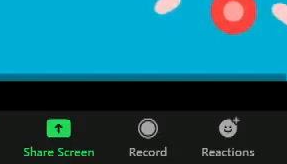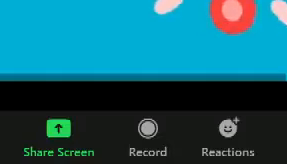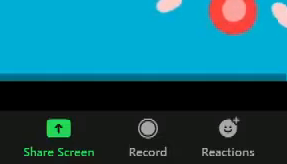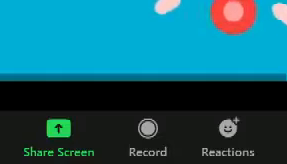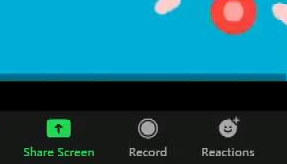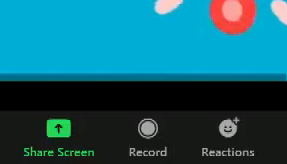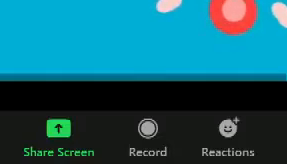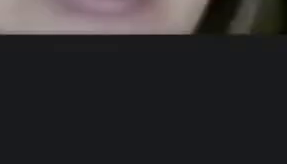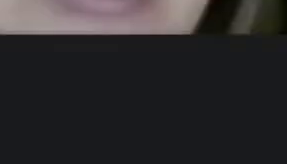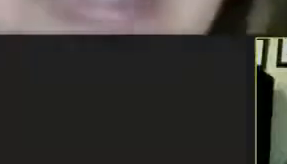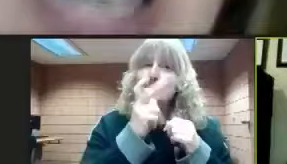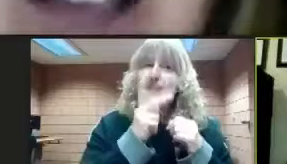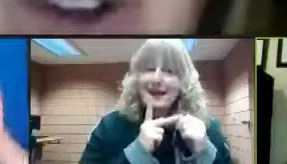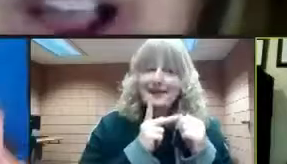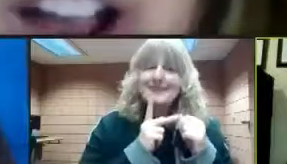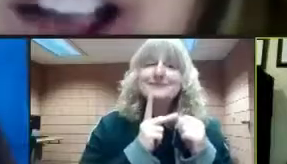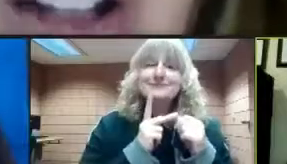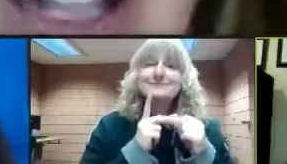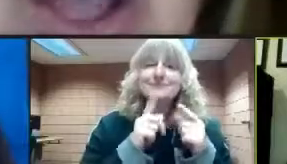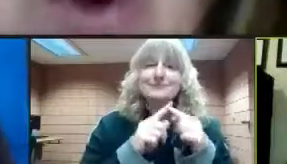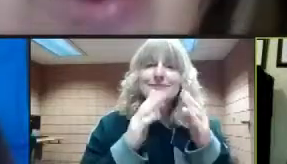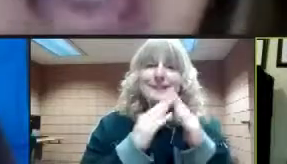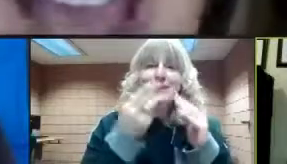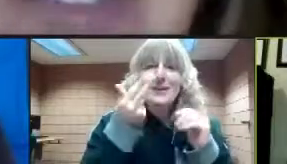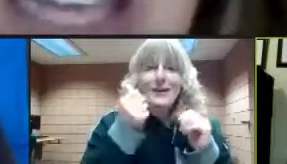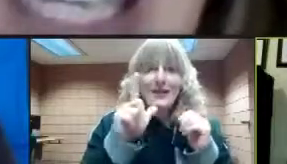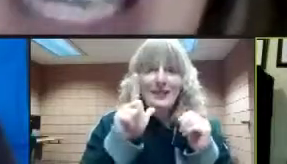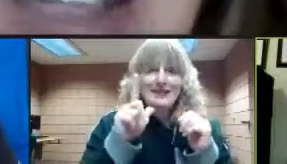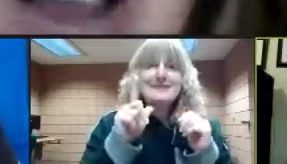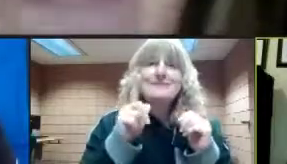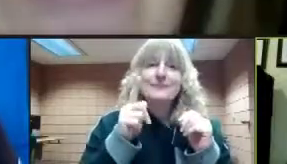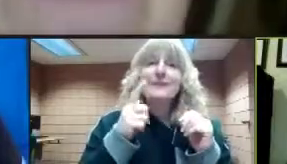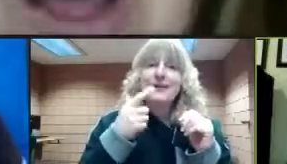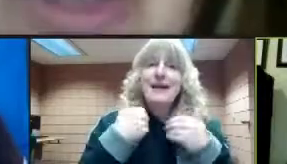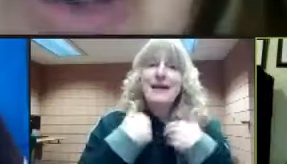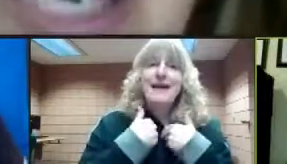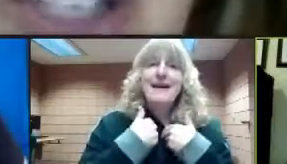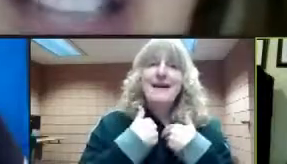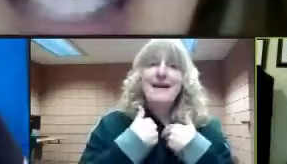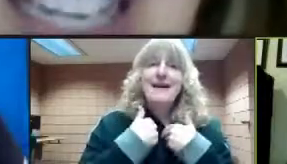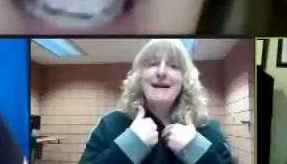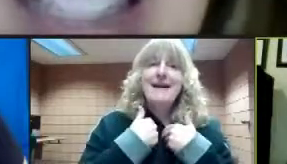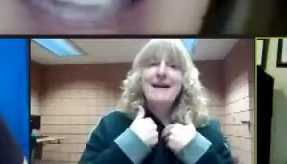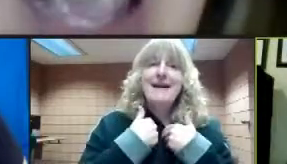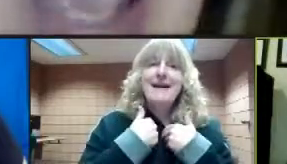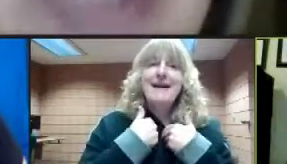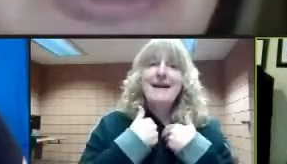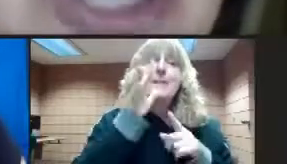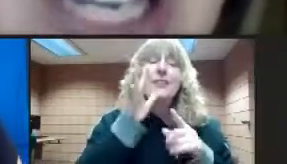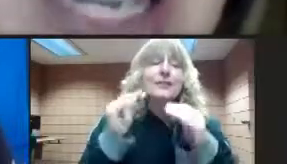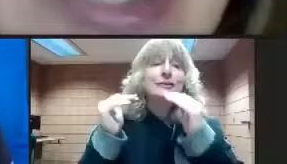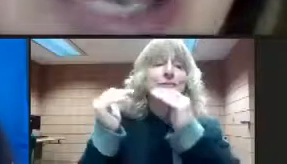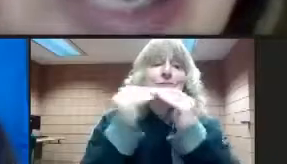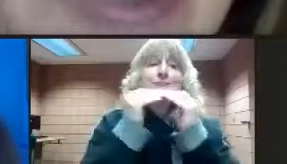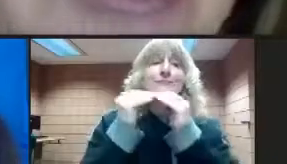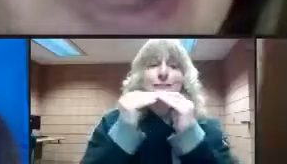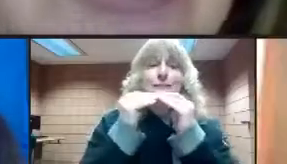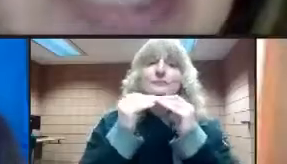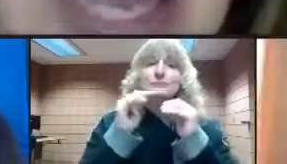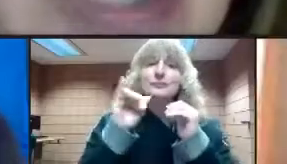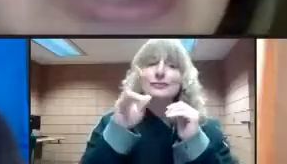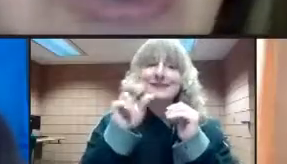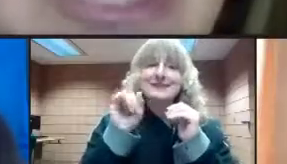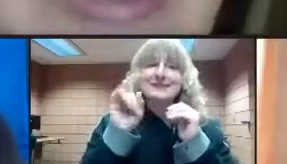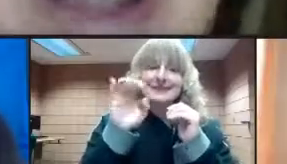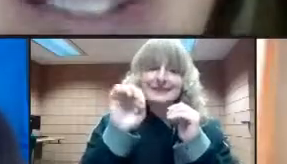partners back to the town hall. We have Akila from Mothering Justice, and she is going to kick us